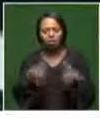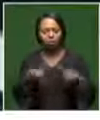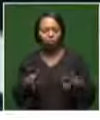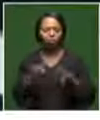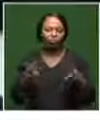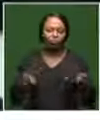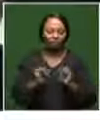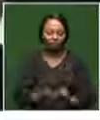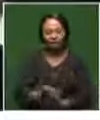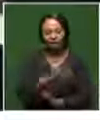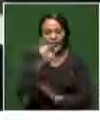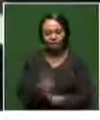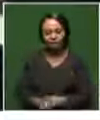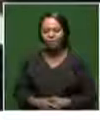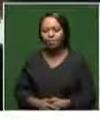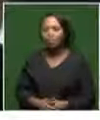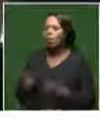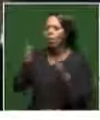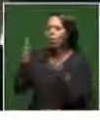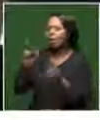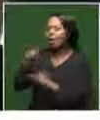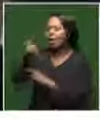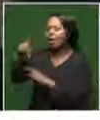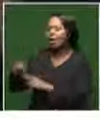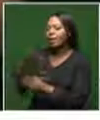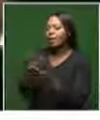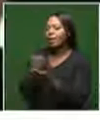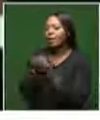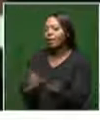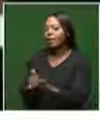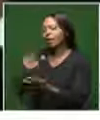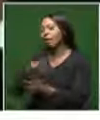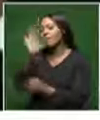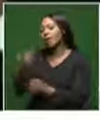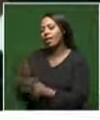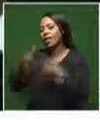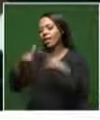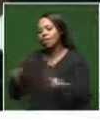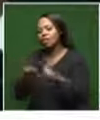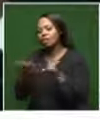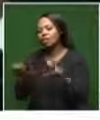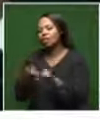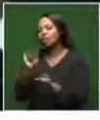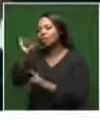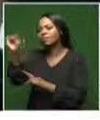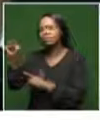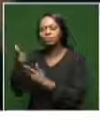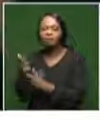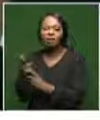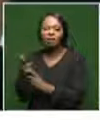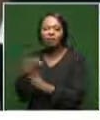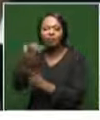Africa. And what are you hoping this app would do for African indigenous languages, not only in South Africa, but our neighboring borders as well?